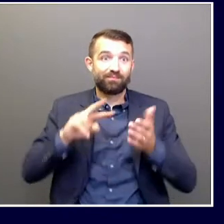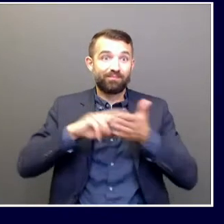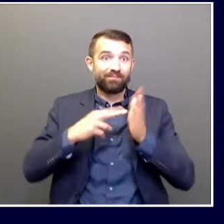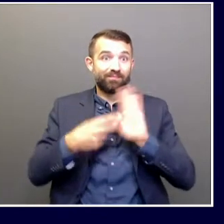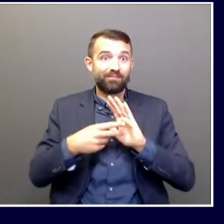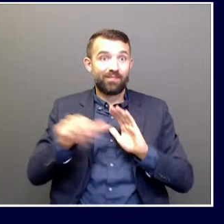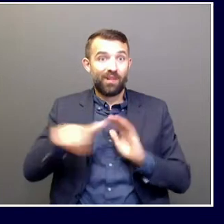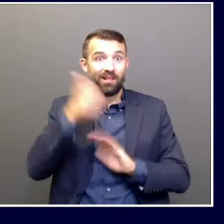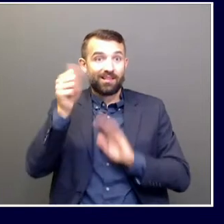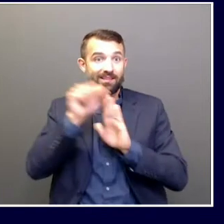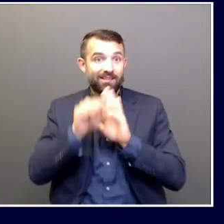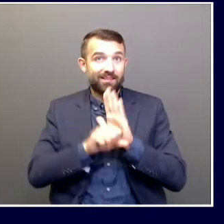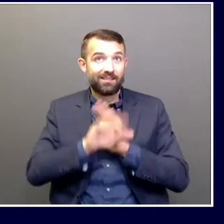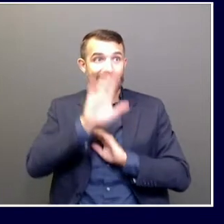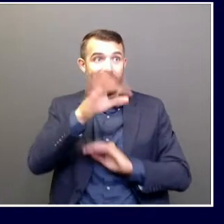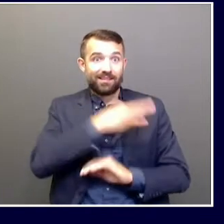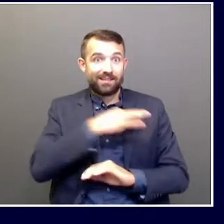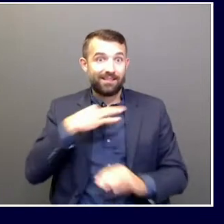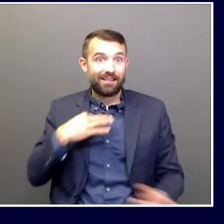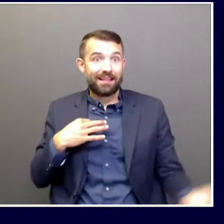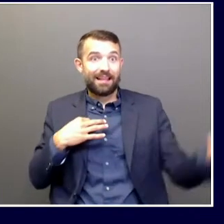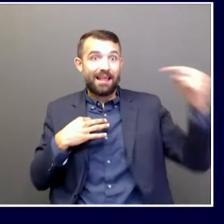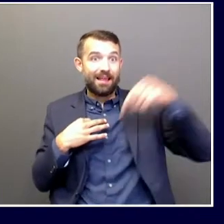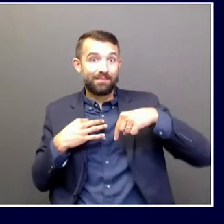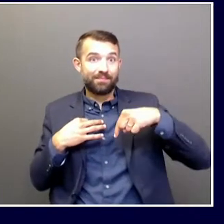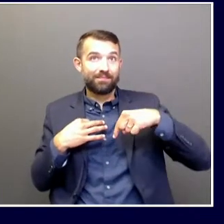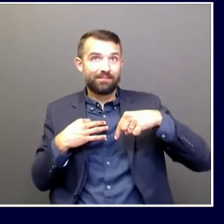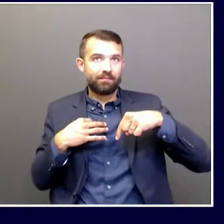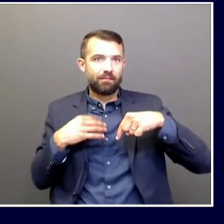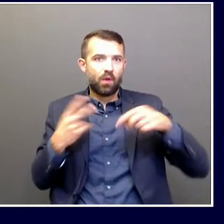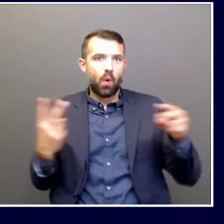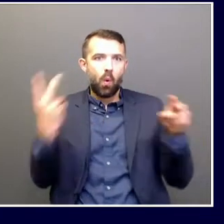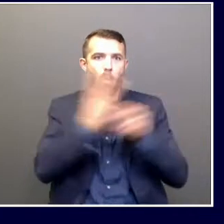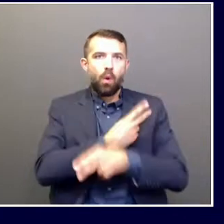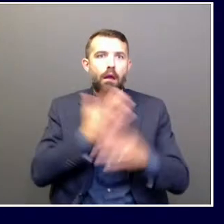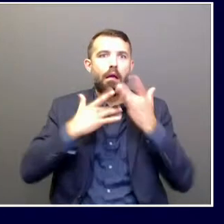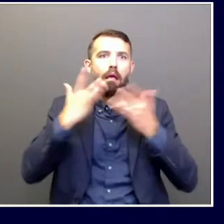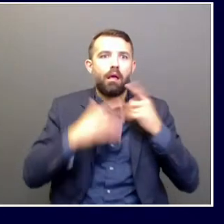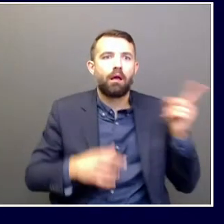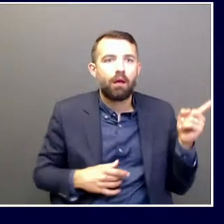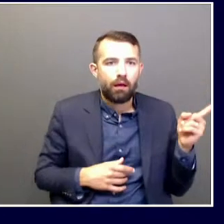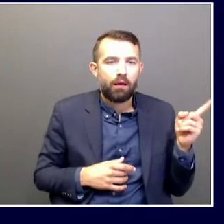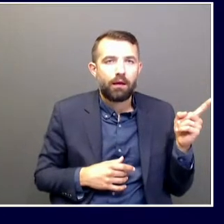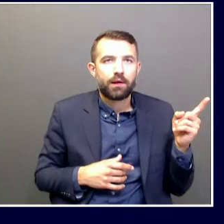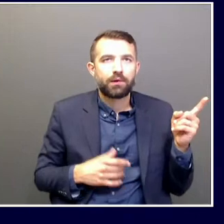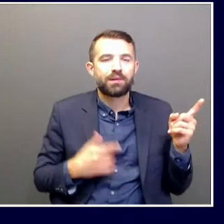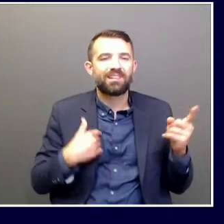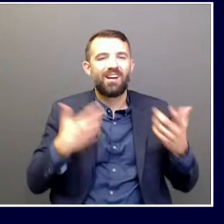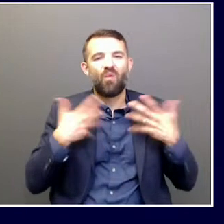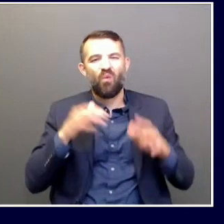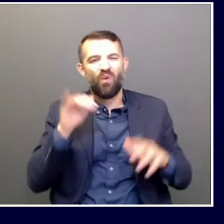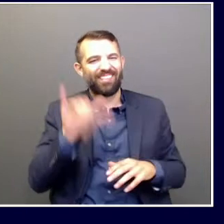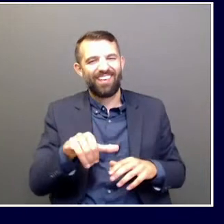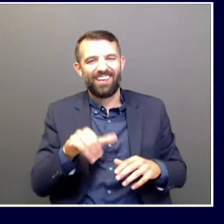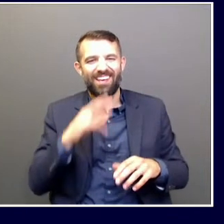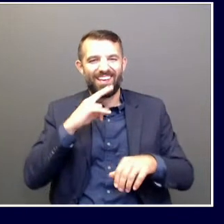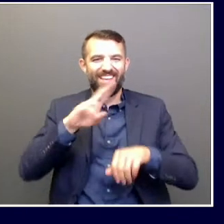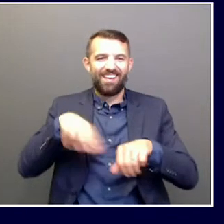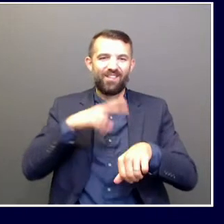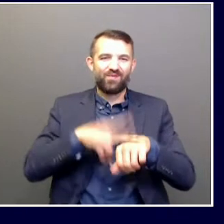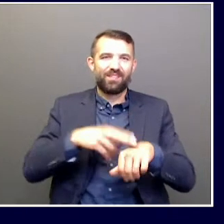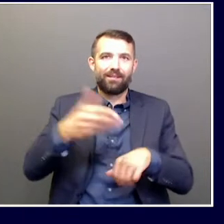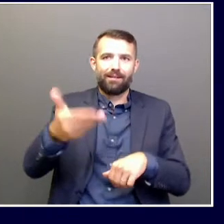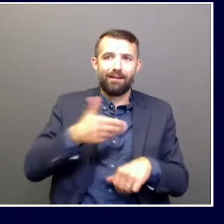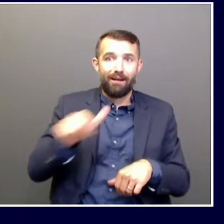resources. So of course we would welcome healthcare professionals from other states and other countries. And we are doing that. And we